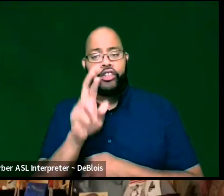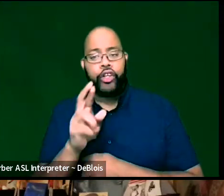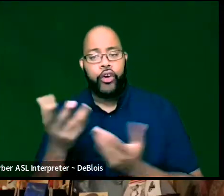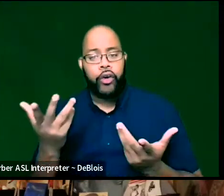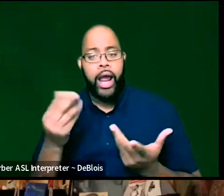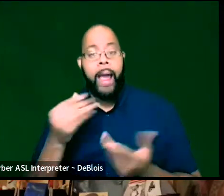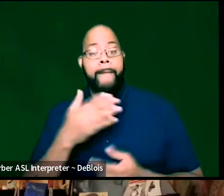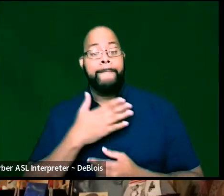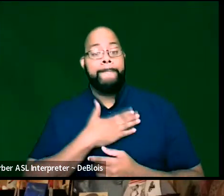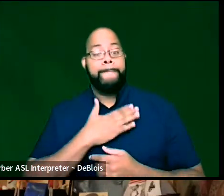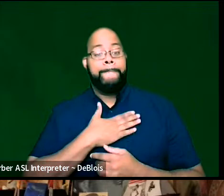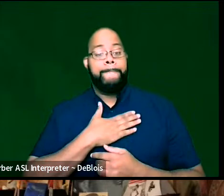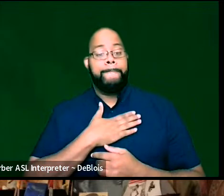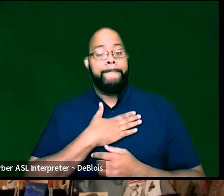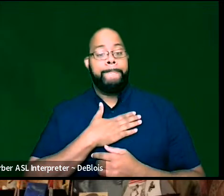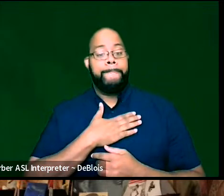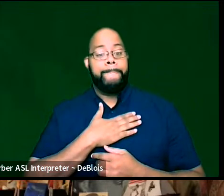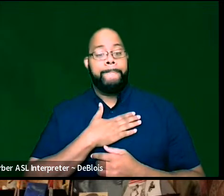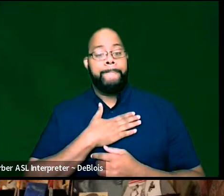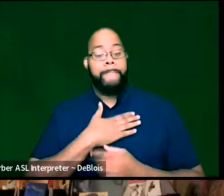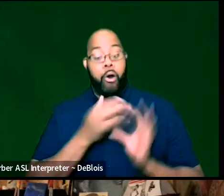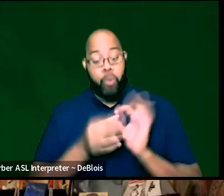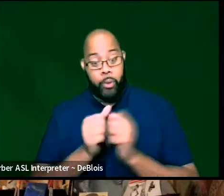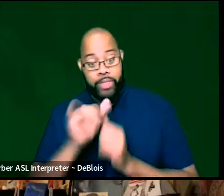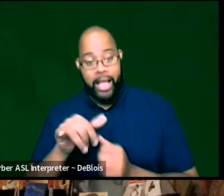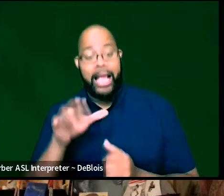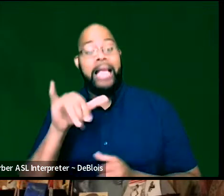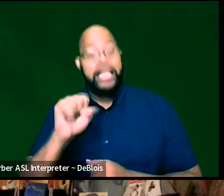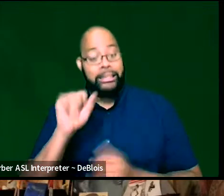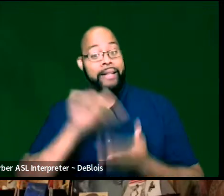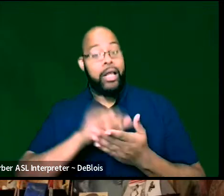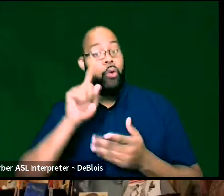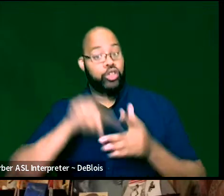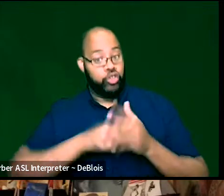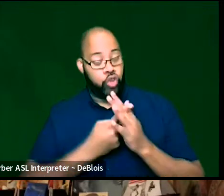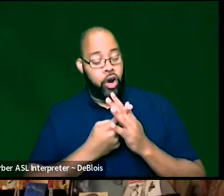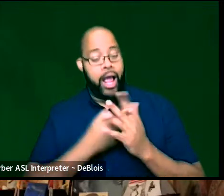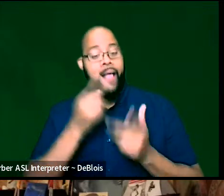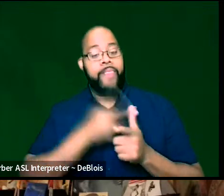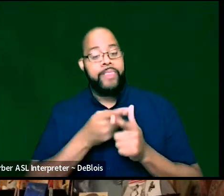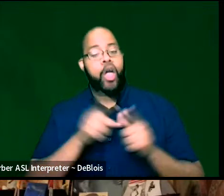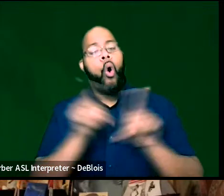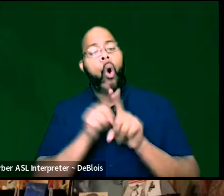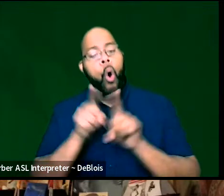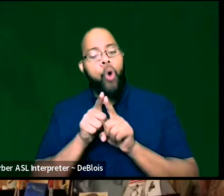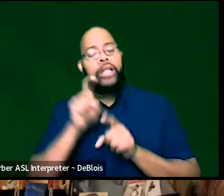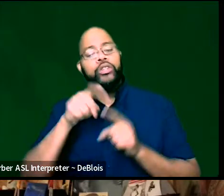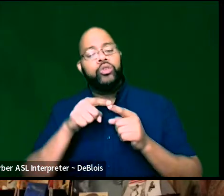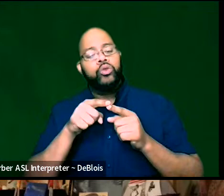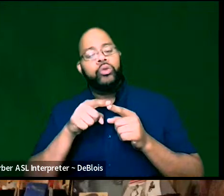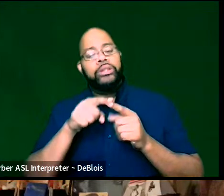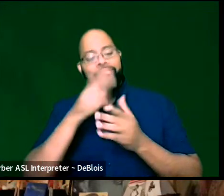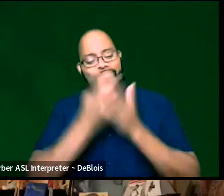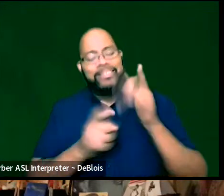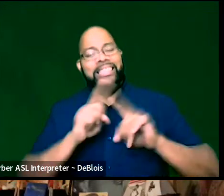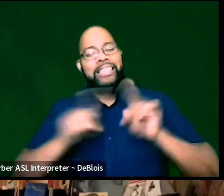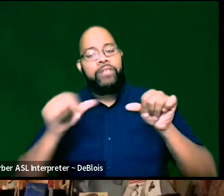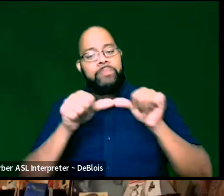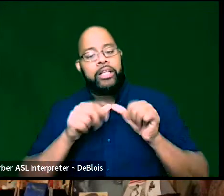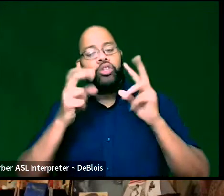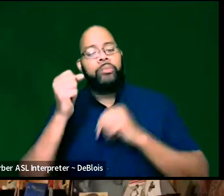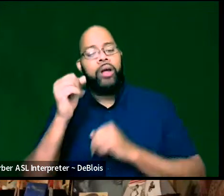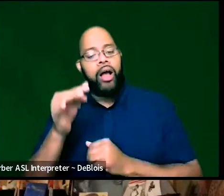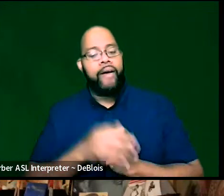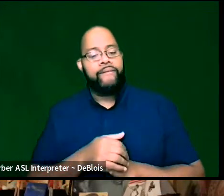And my complement to that is, yes, that's where it starts. And then it also needs to go into a different space in terms